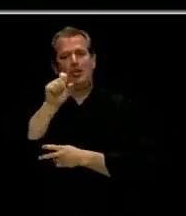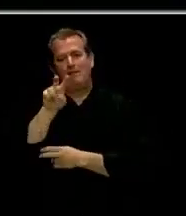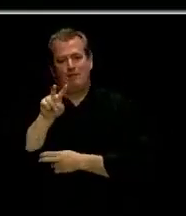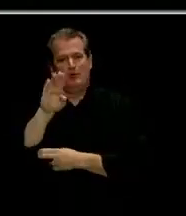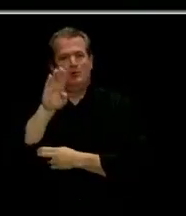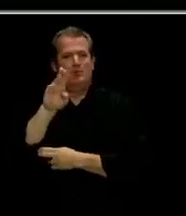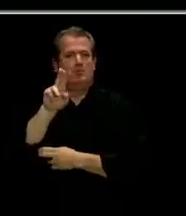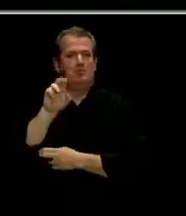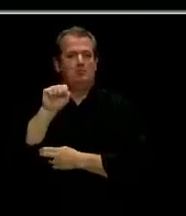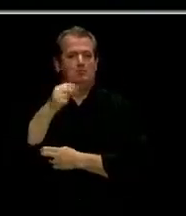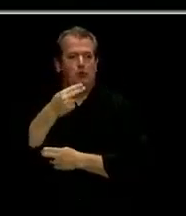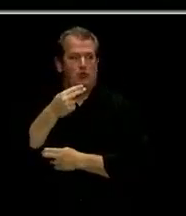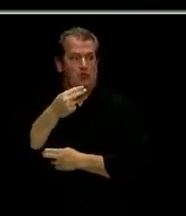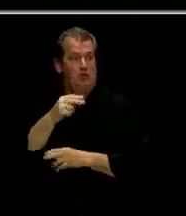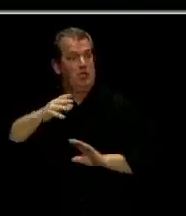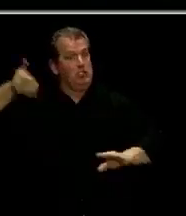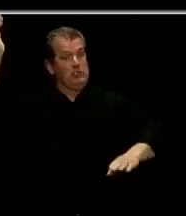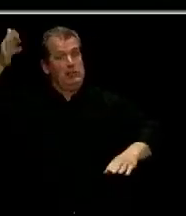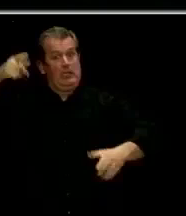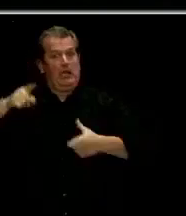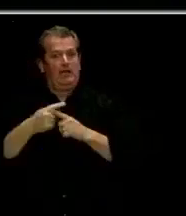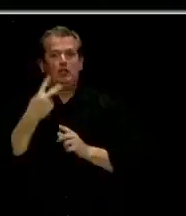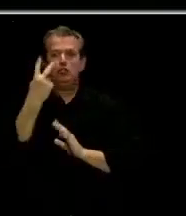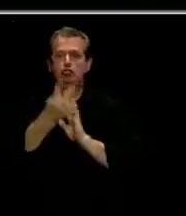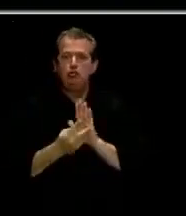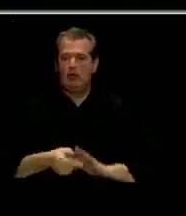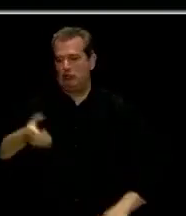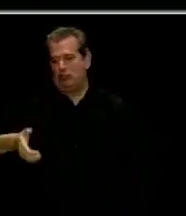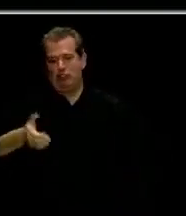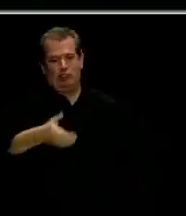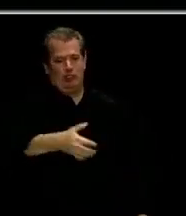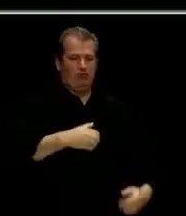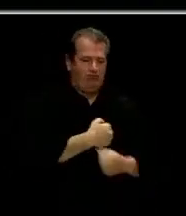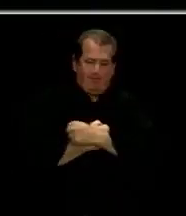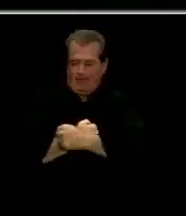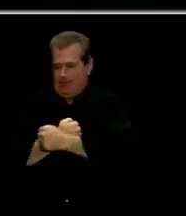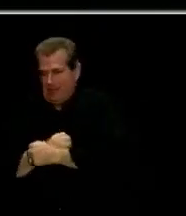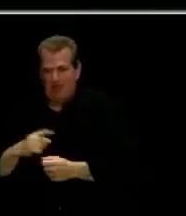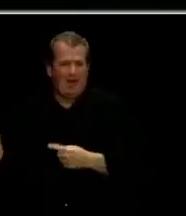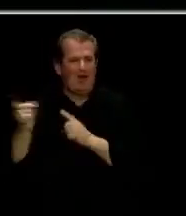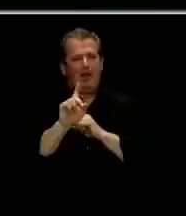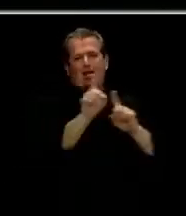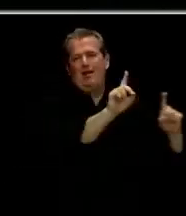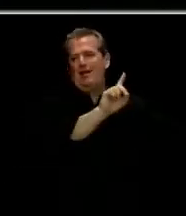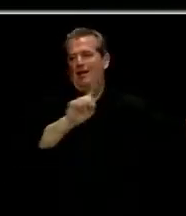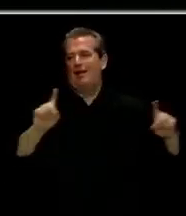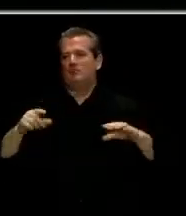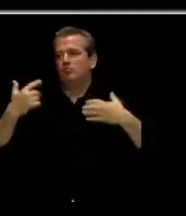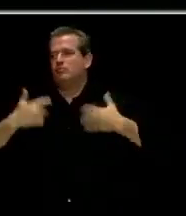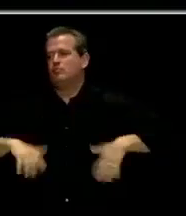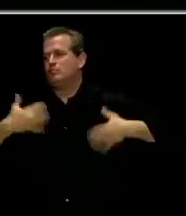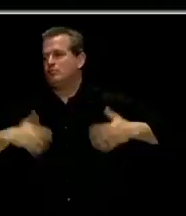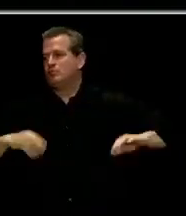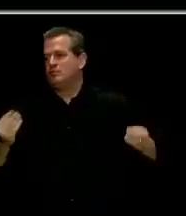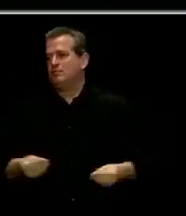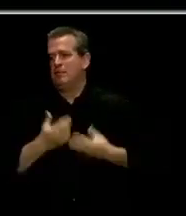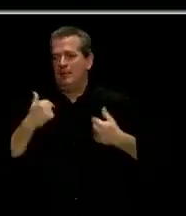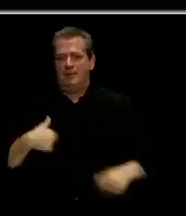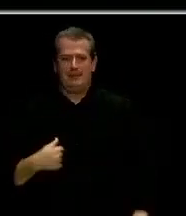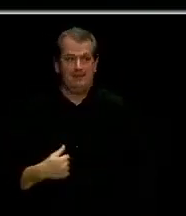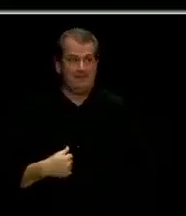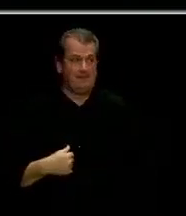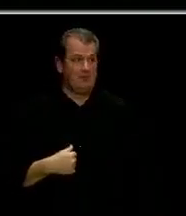speak, but then get down and spend about 2 hours shaking hands and hugging people, and it was just so moving. So I'm